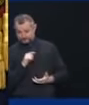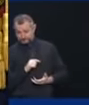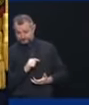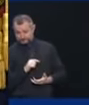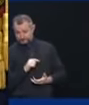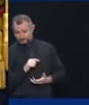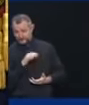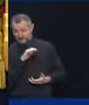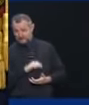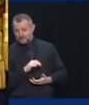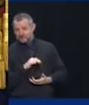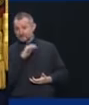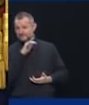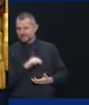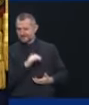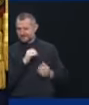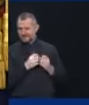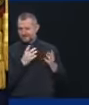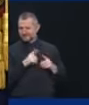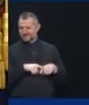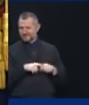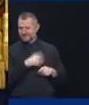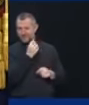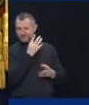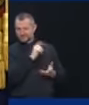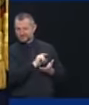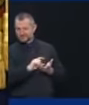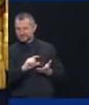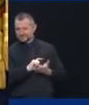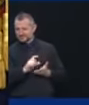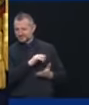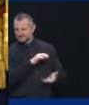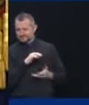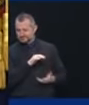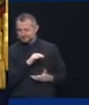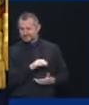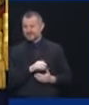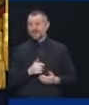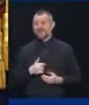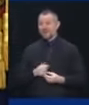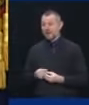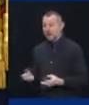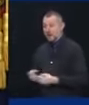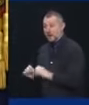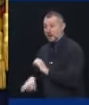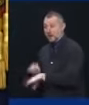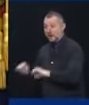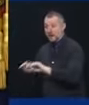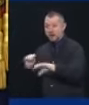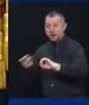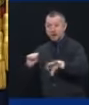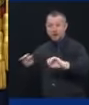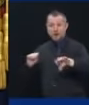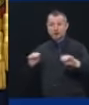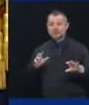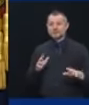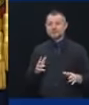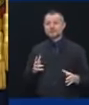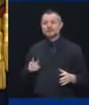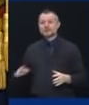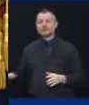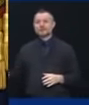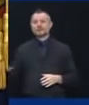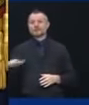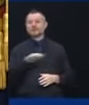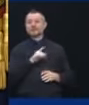federal government of vaccinations, we distribute them, and then we open the eligibility to the